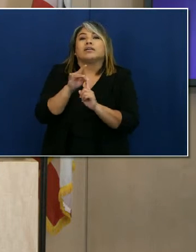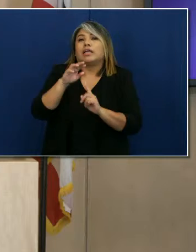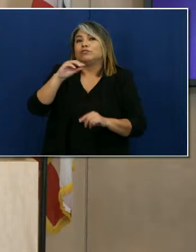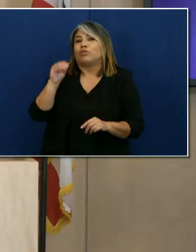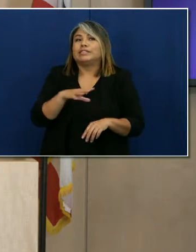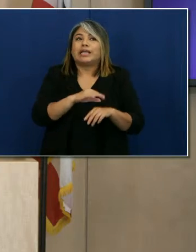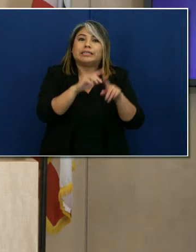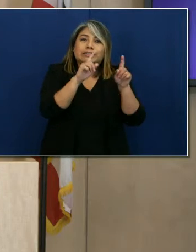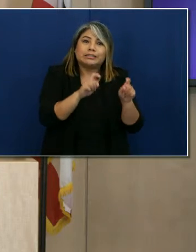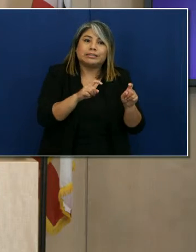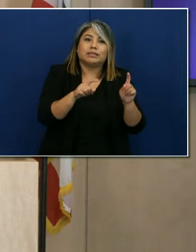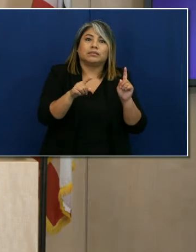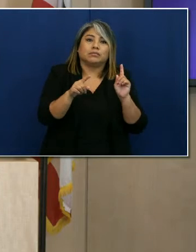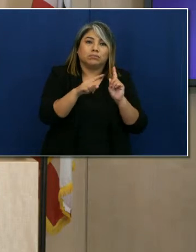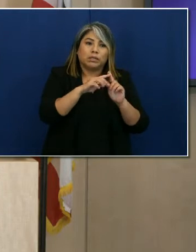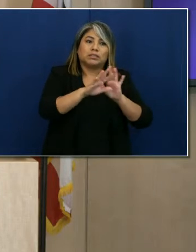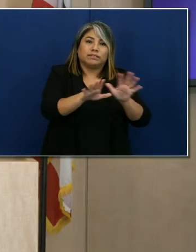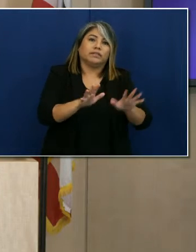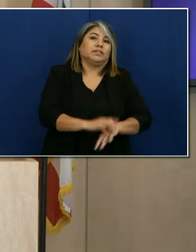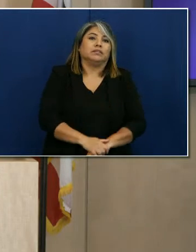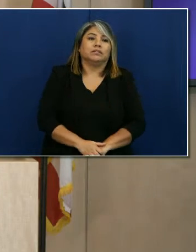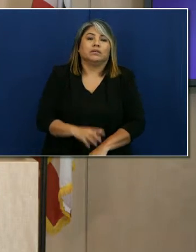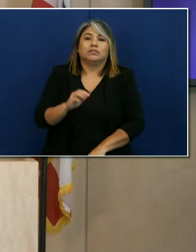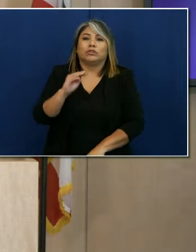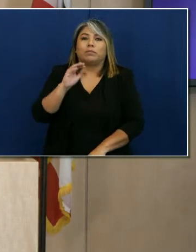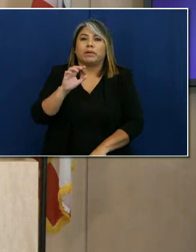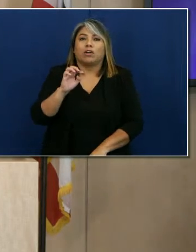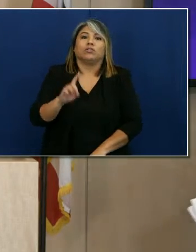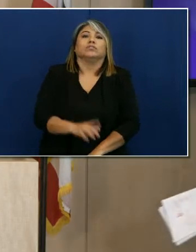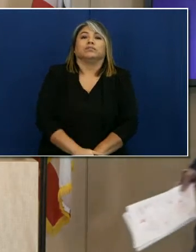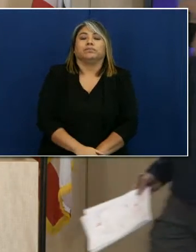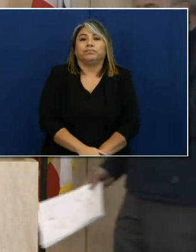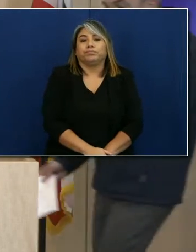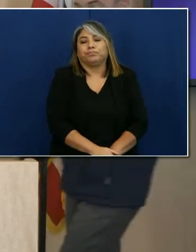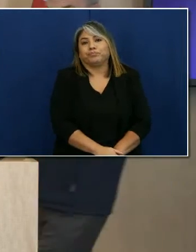and testing positivity. Dr. McDonald.